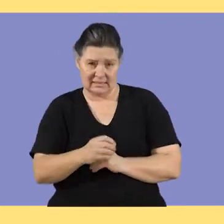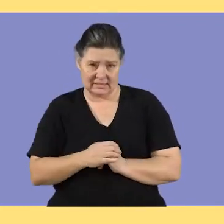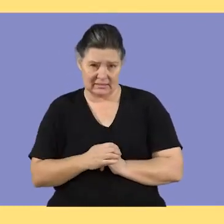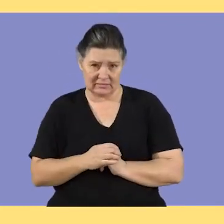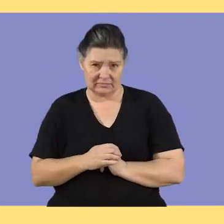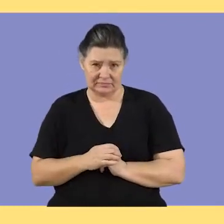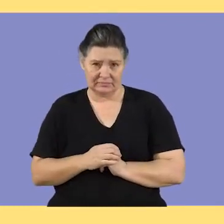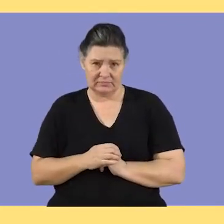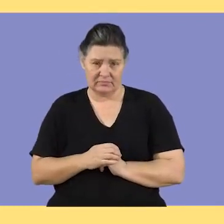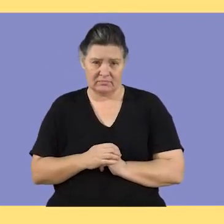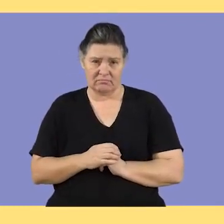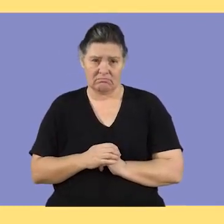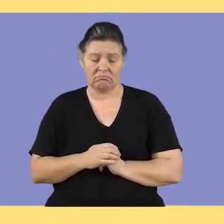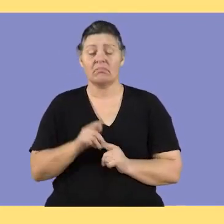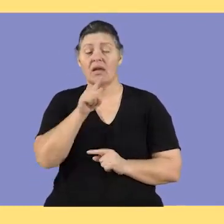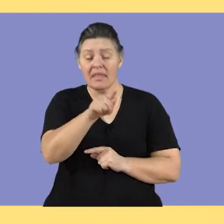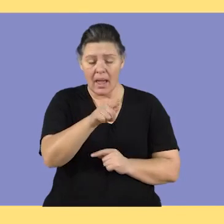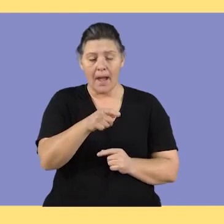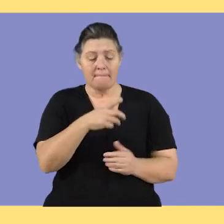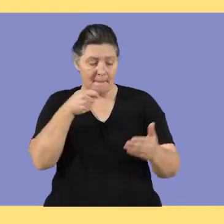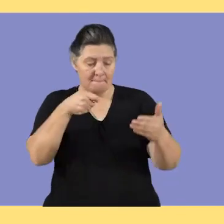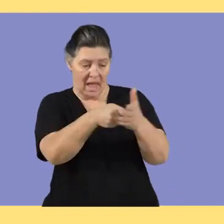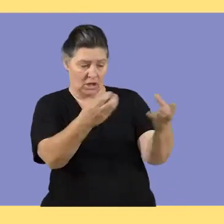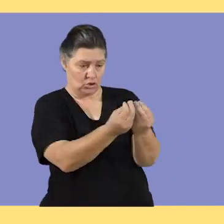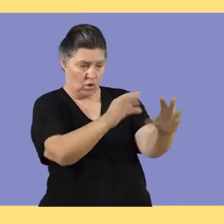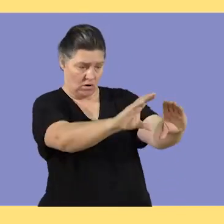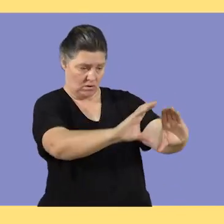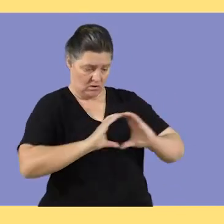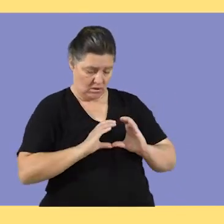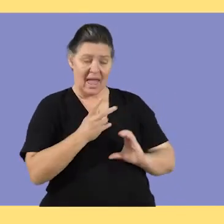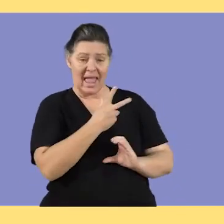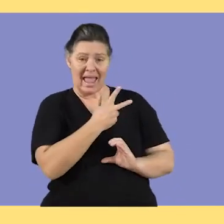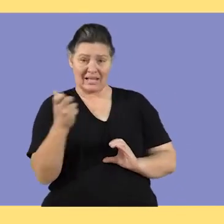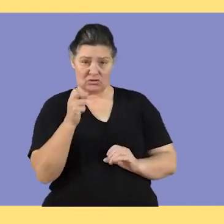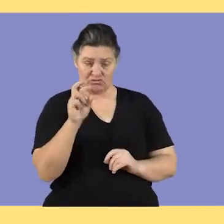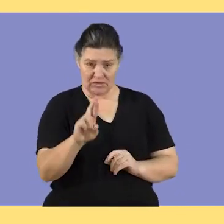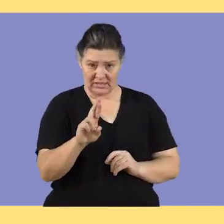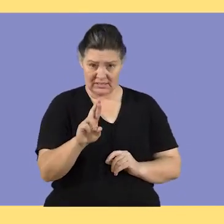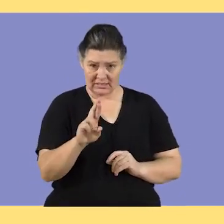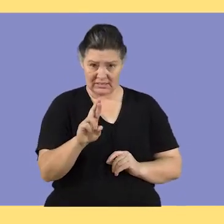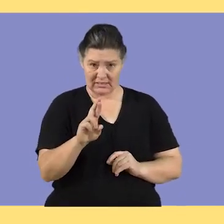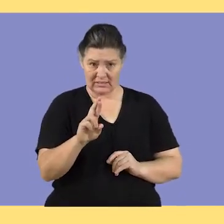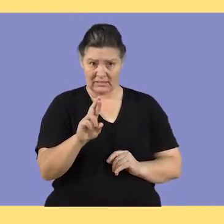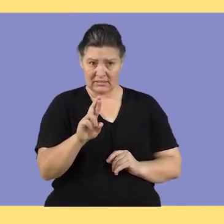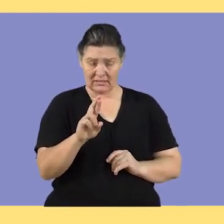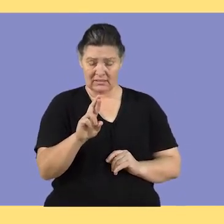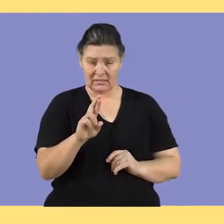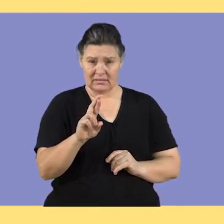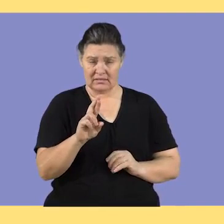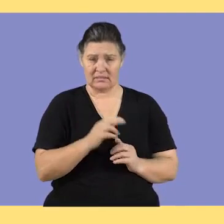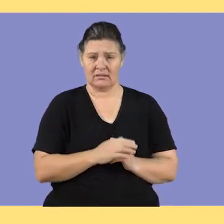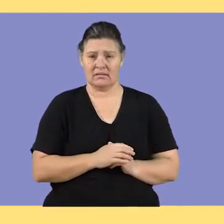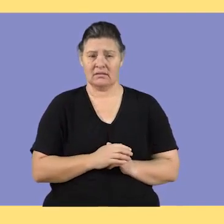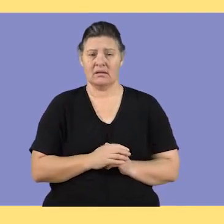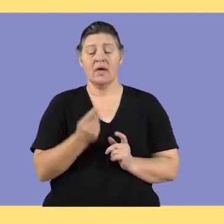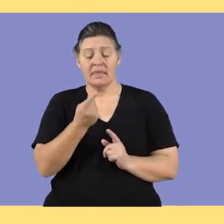percentage, 25%. If they buy stock for 800, this is very important, okay? If they buy